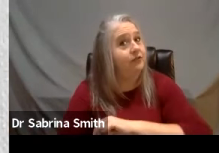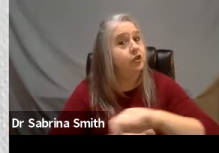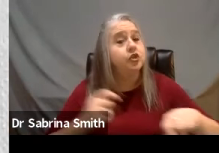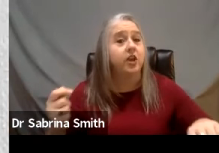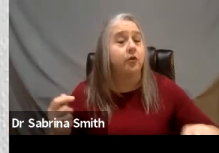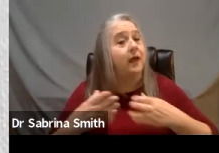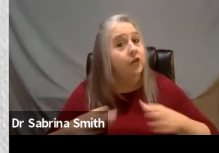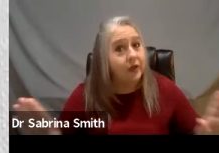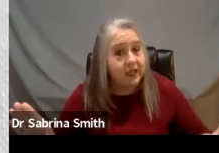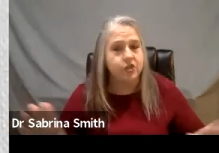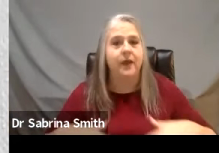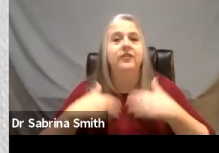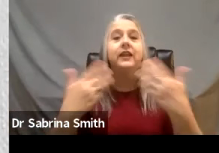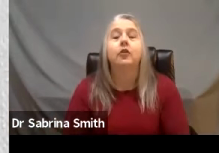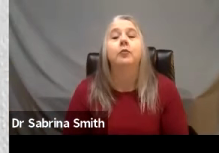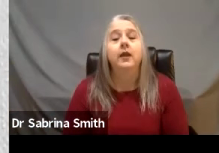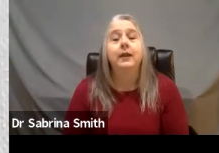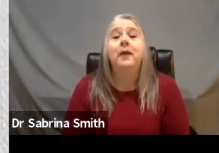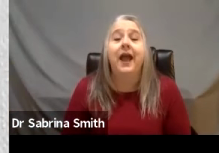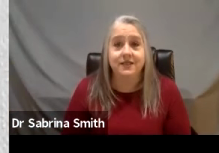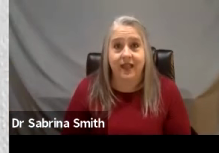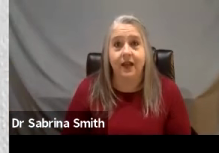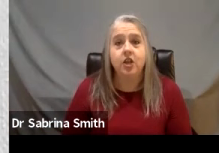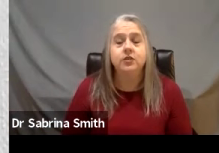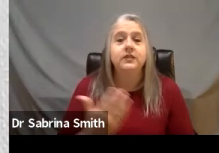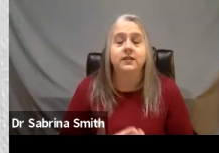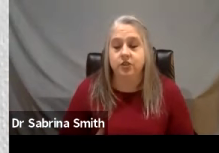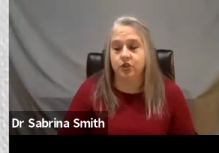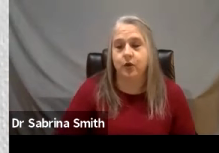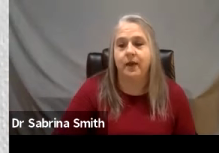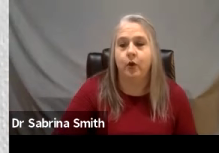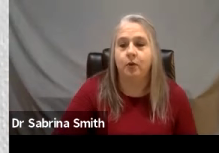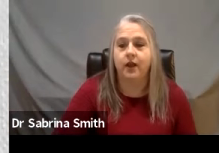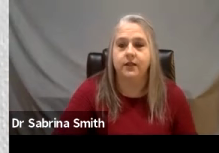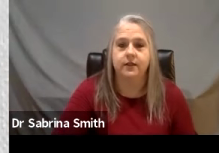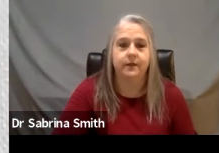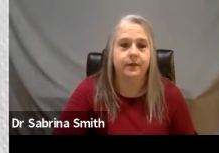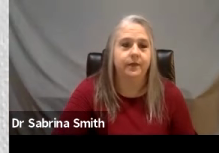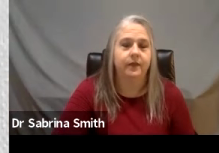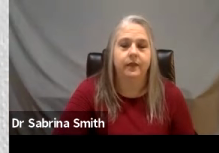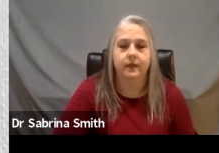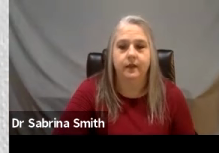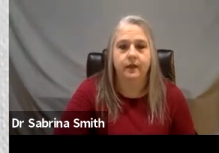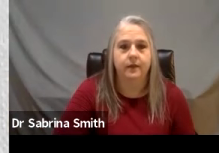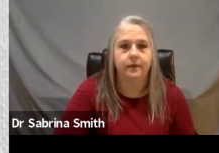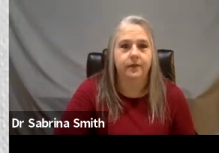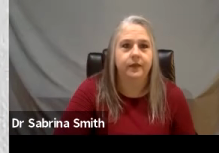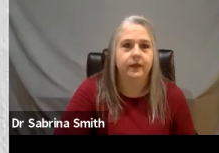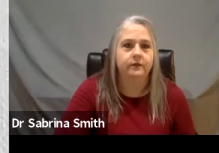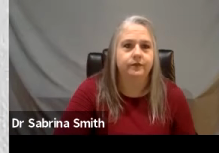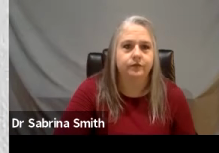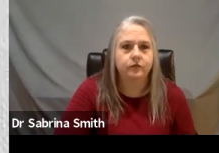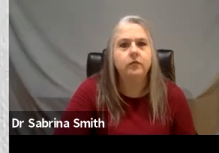going to have to do general. I'm going to have to go gish. I'm going to have to get past that so it doesn't destroy my whole product.